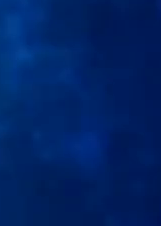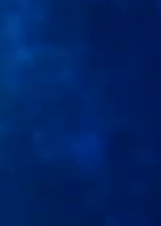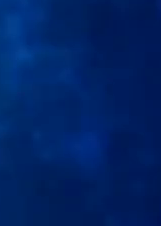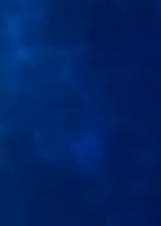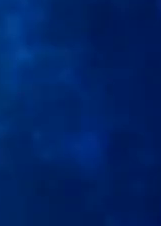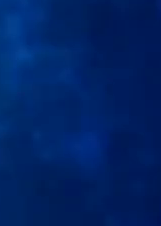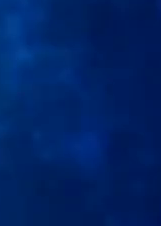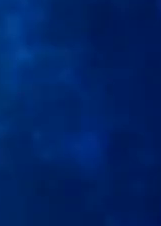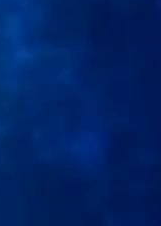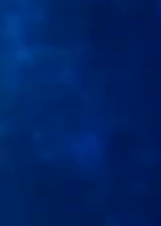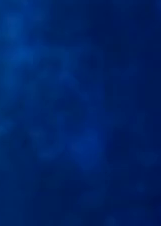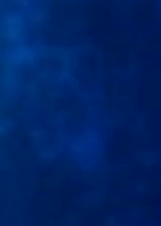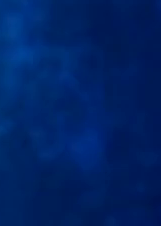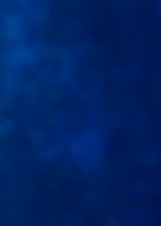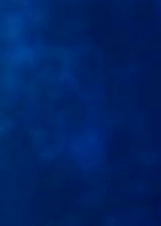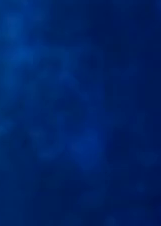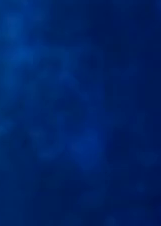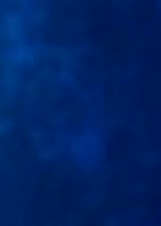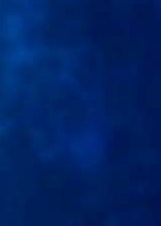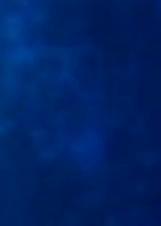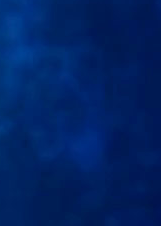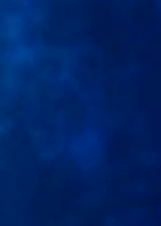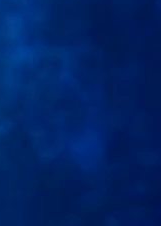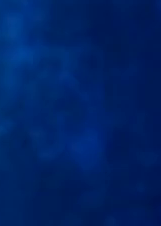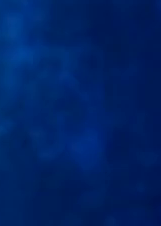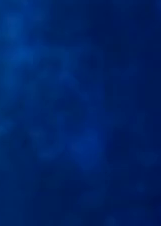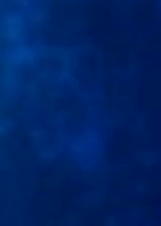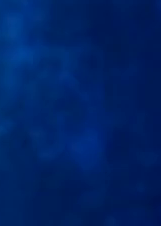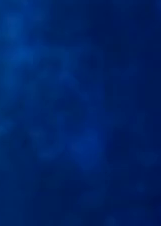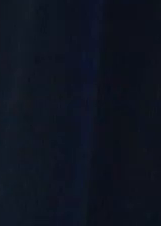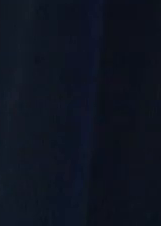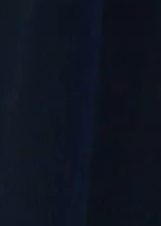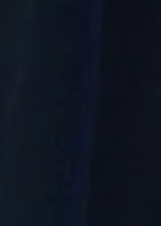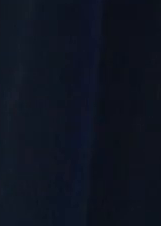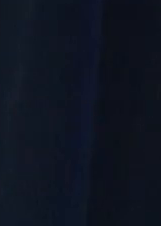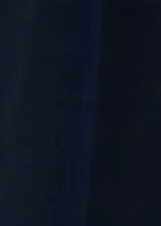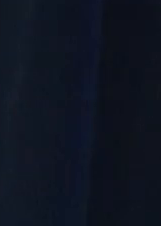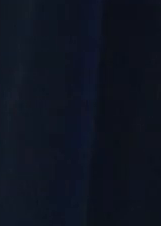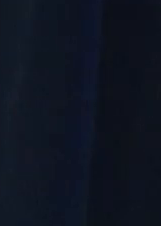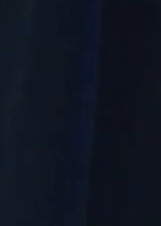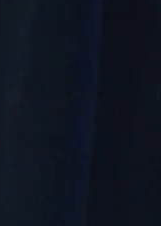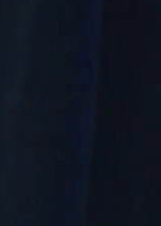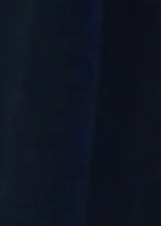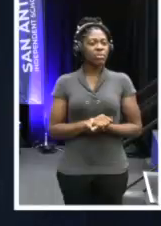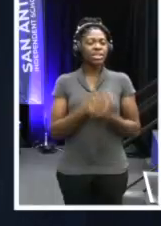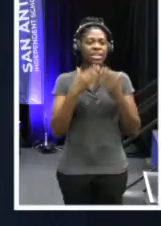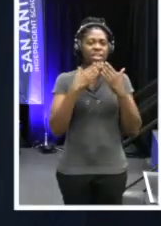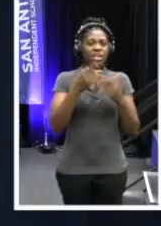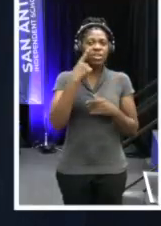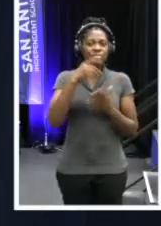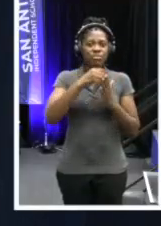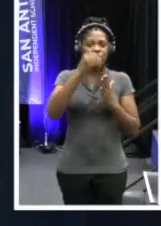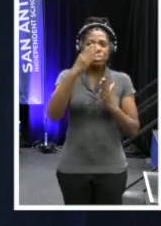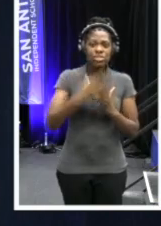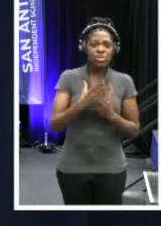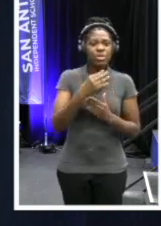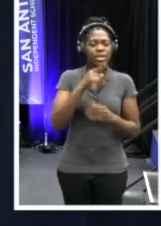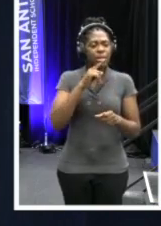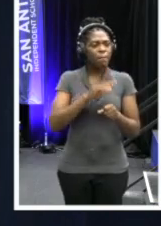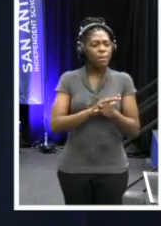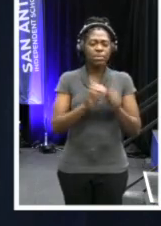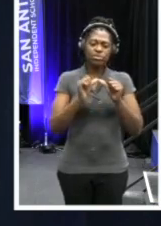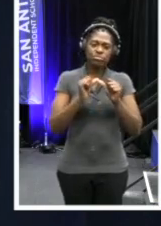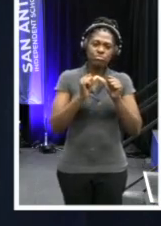but for the whole family. The students' commitment and enthusiasm for engaging with class fundraising initiatives are